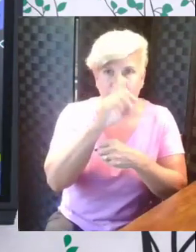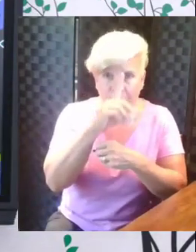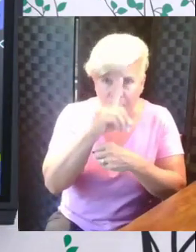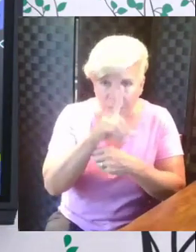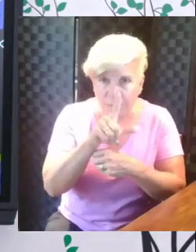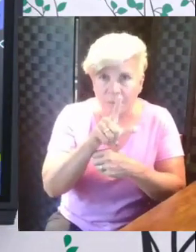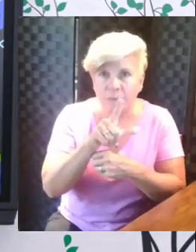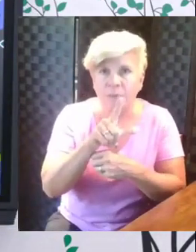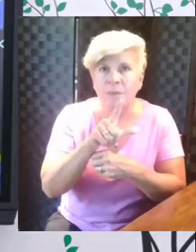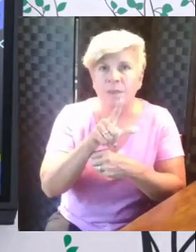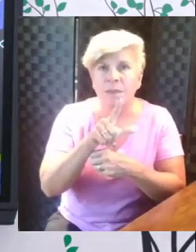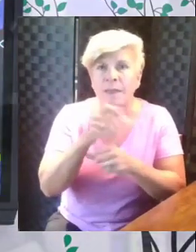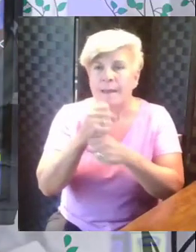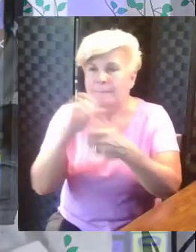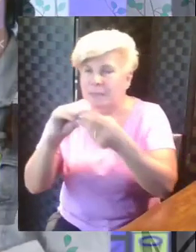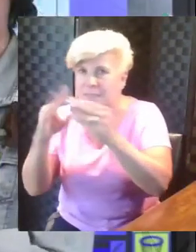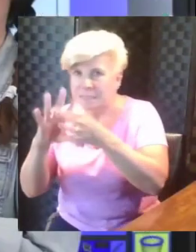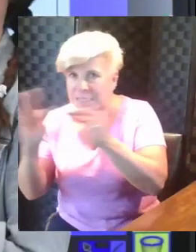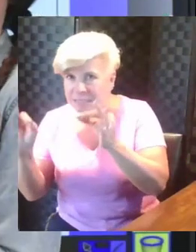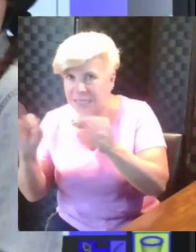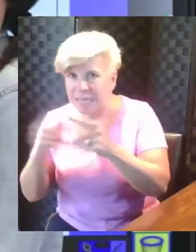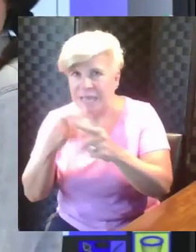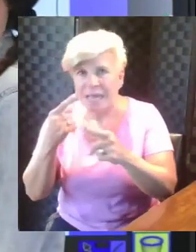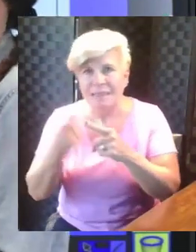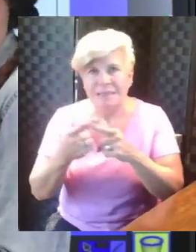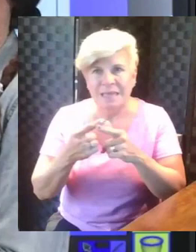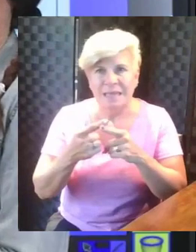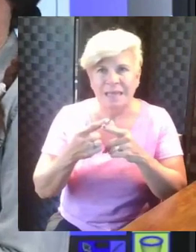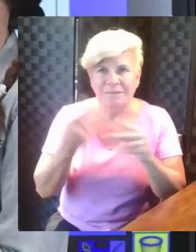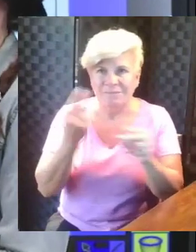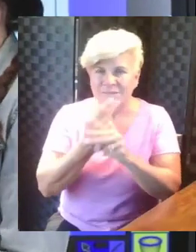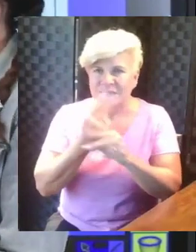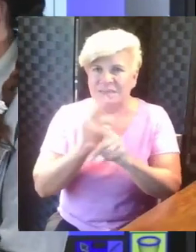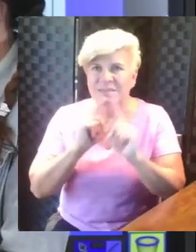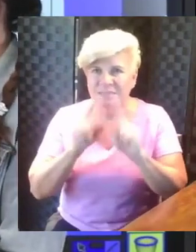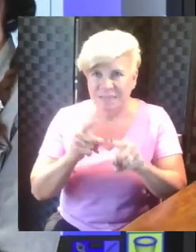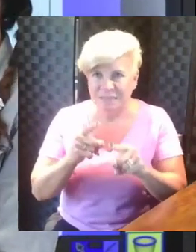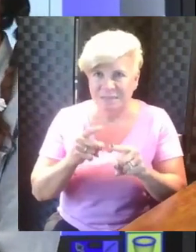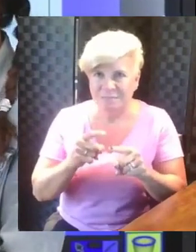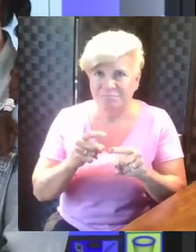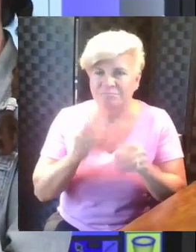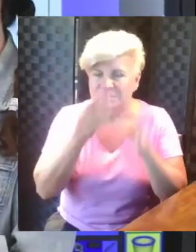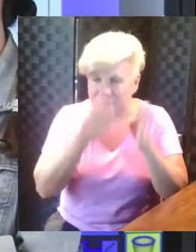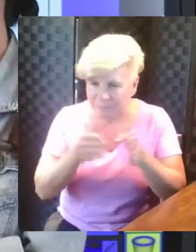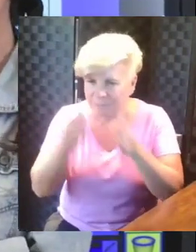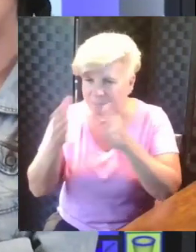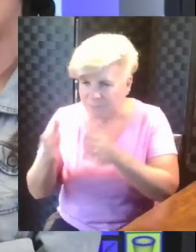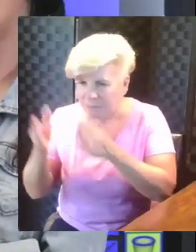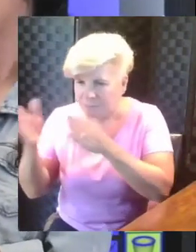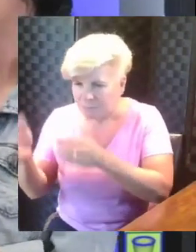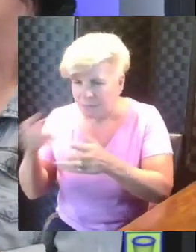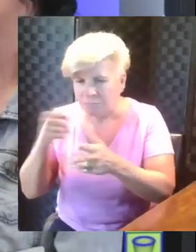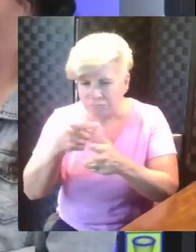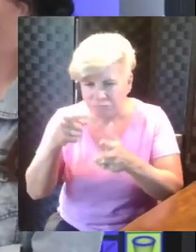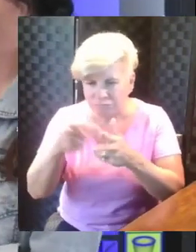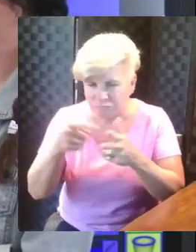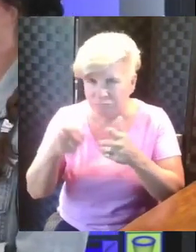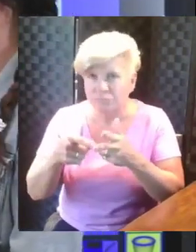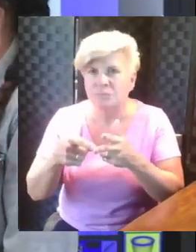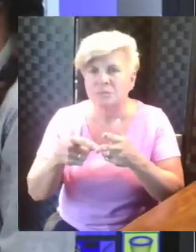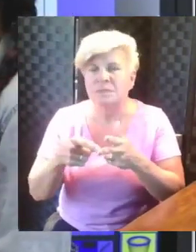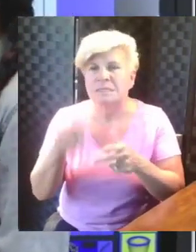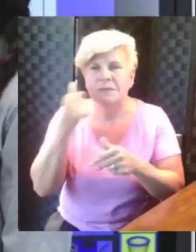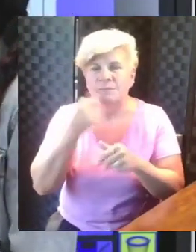we're going to create an equation, and then we're going to calculate our answer. Those are pretty much the same steps we've been doing when solving a